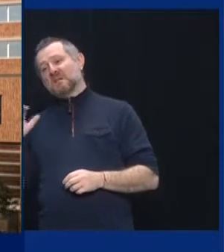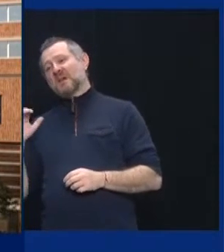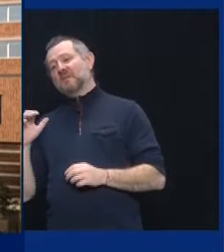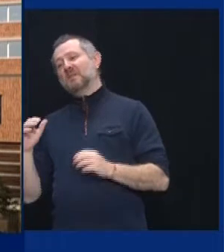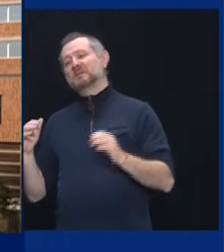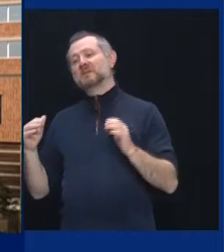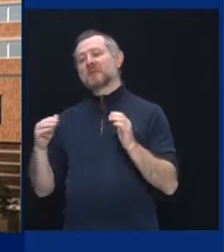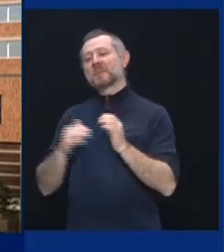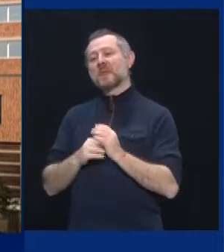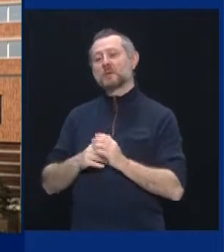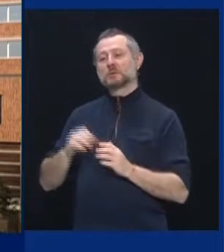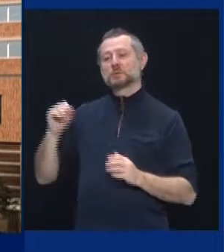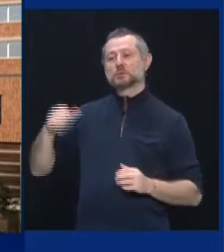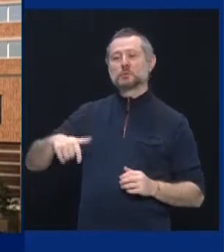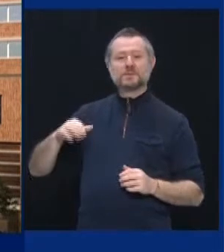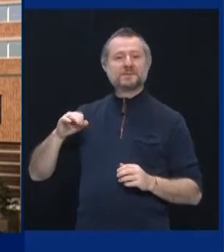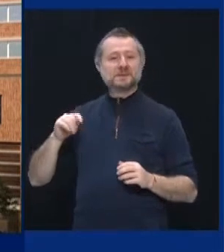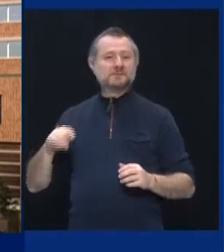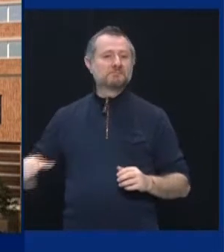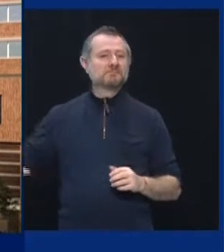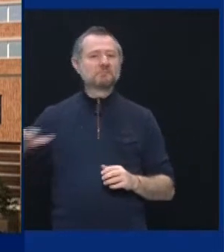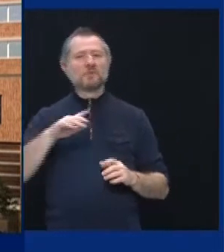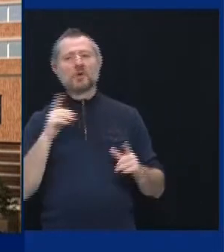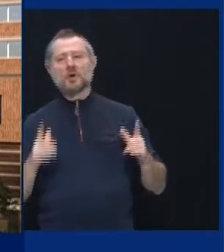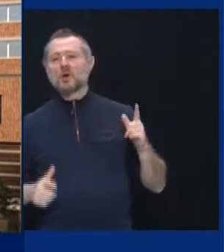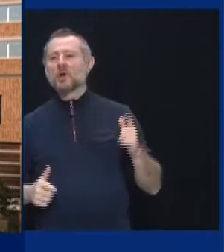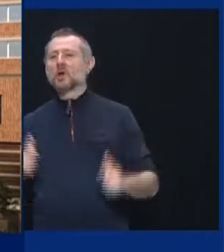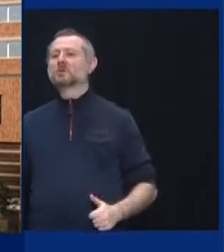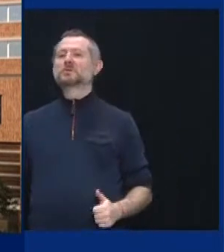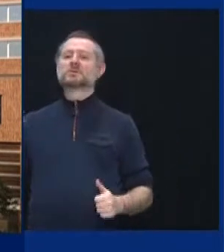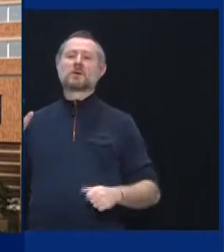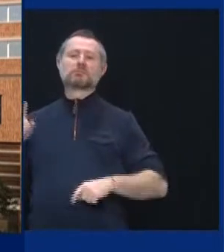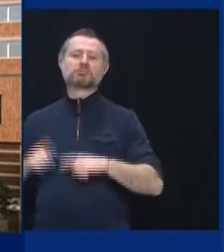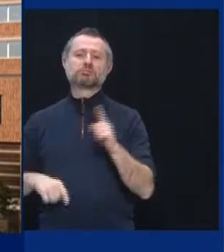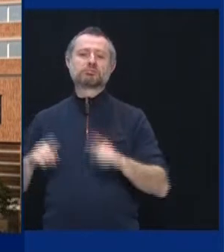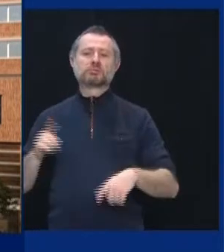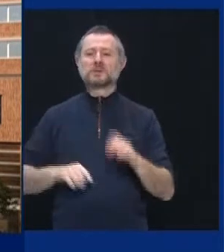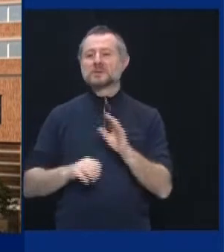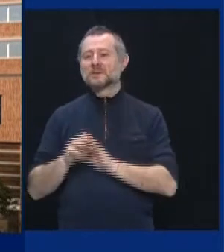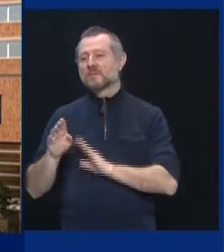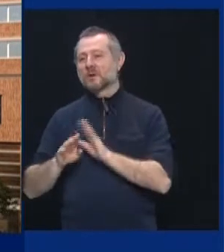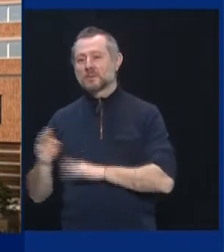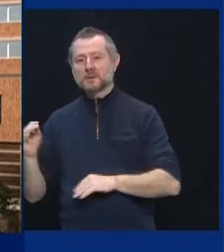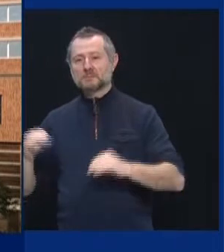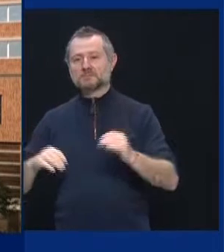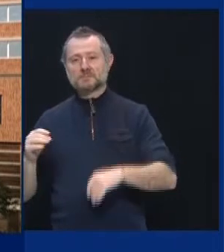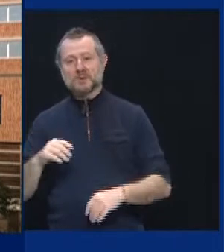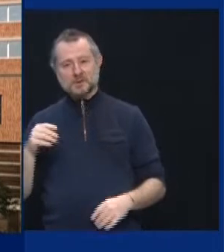mixed-use development in Harlem, period. Yep. That's what this is going to be.